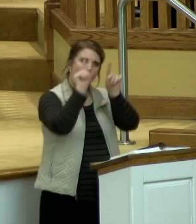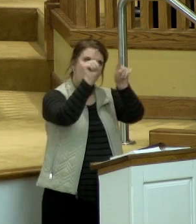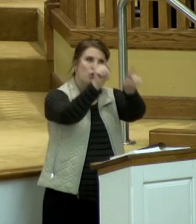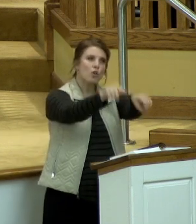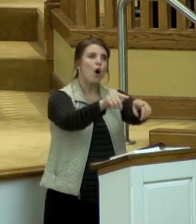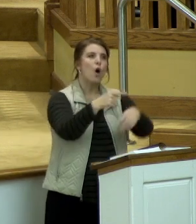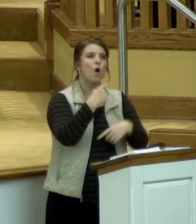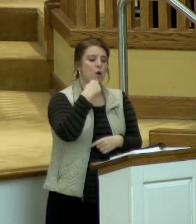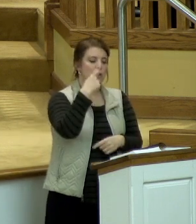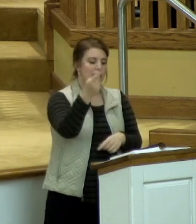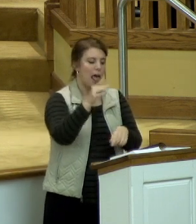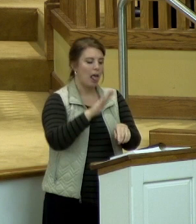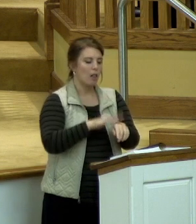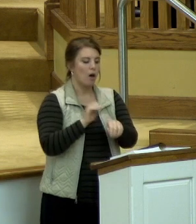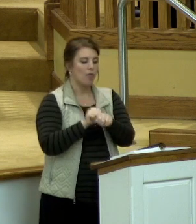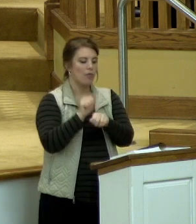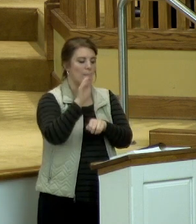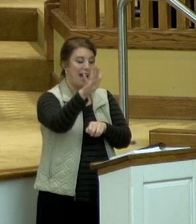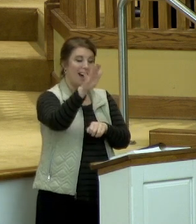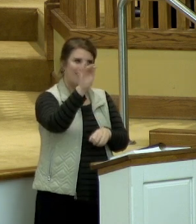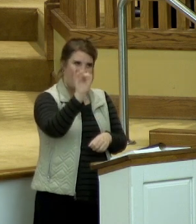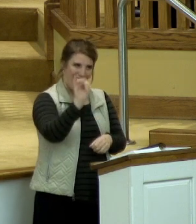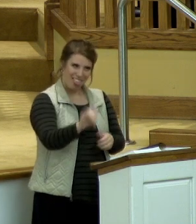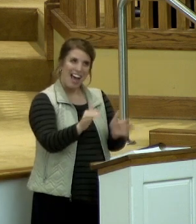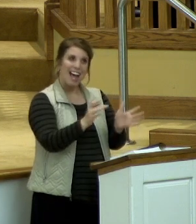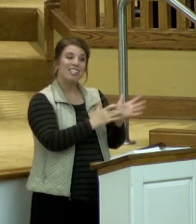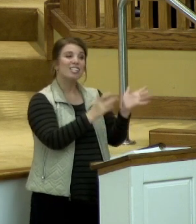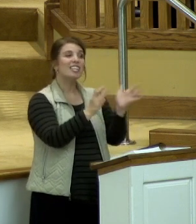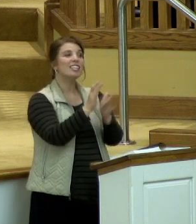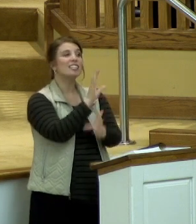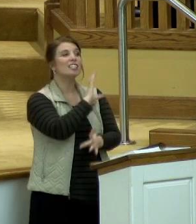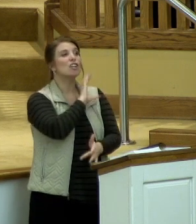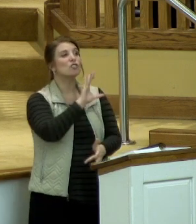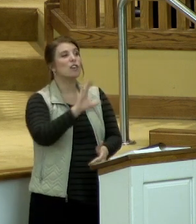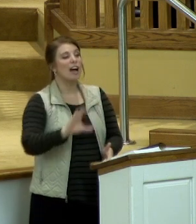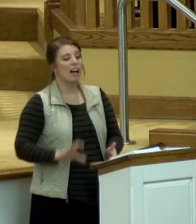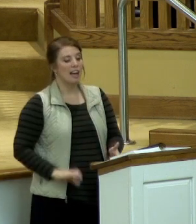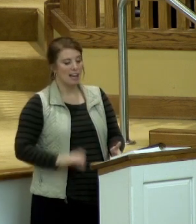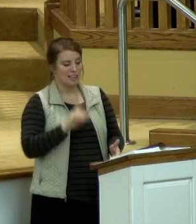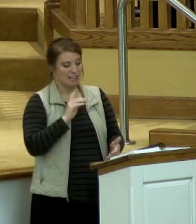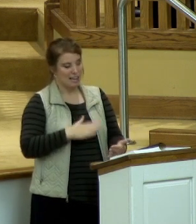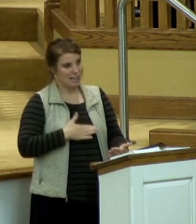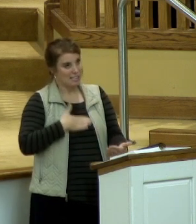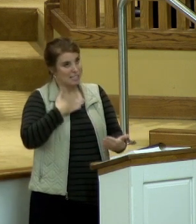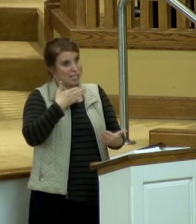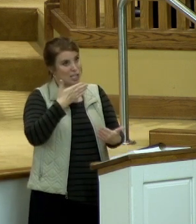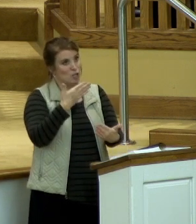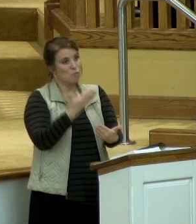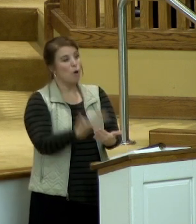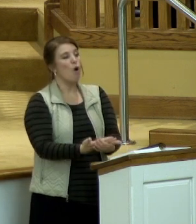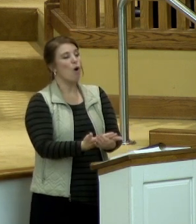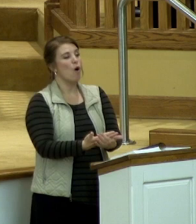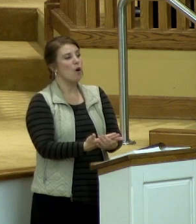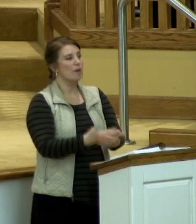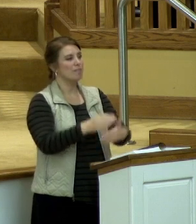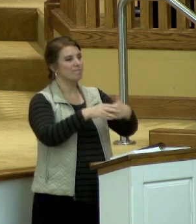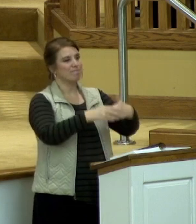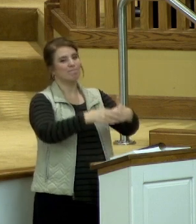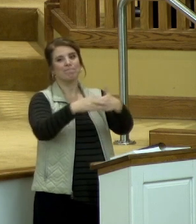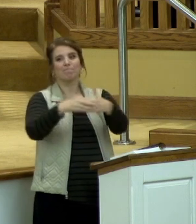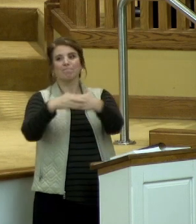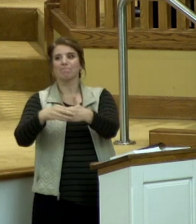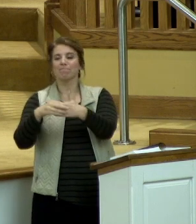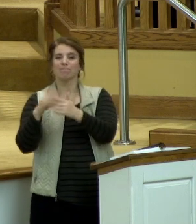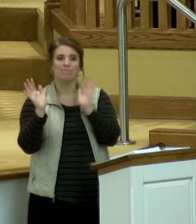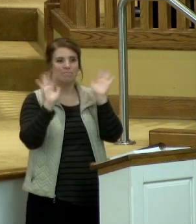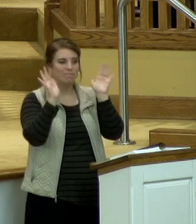everywhere. Go tell it on the mountain that Jesus Christ is born.